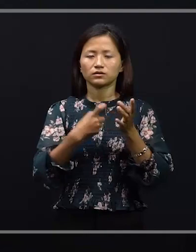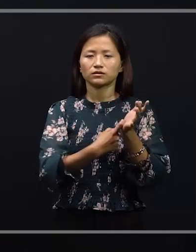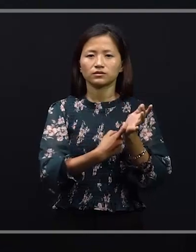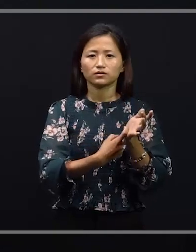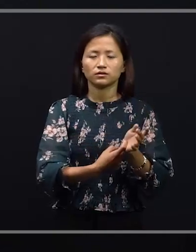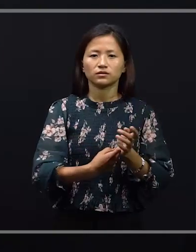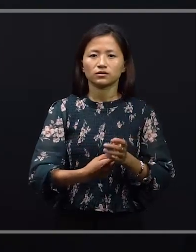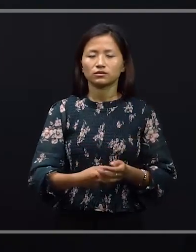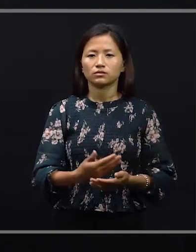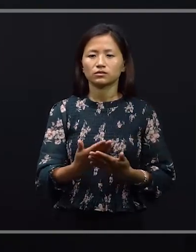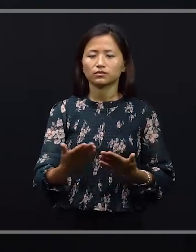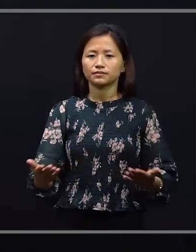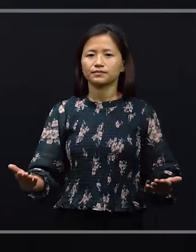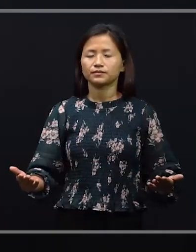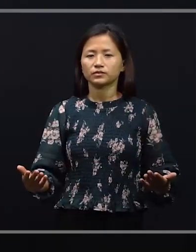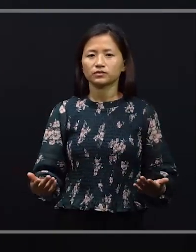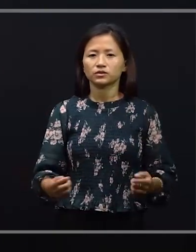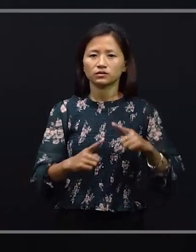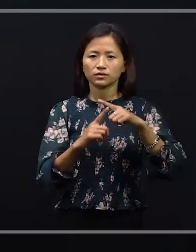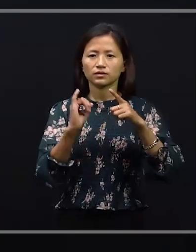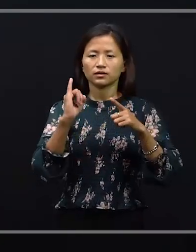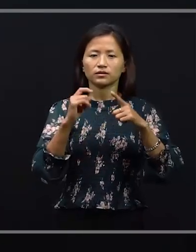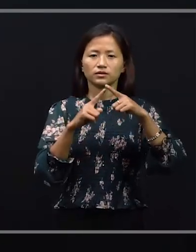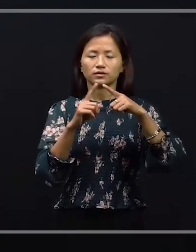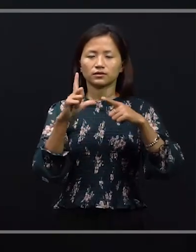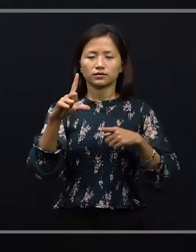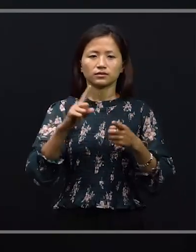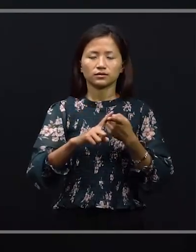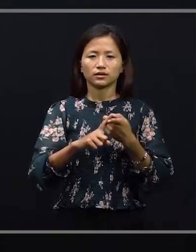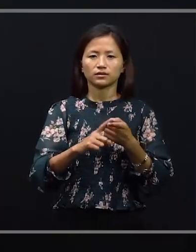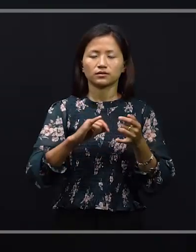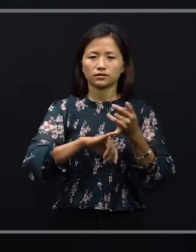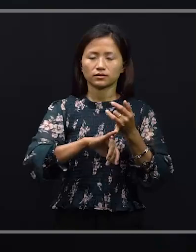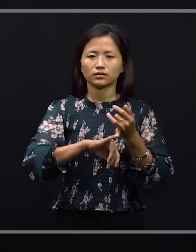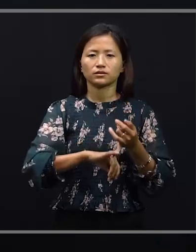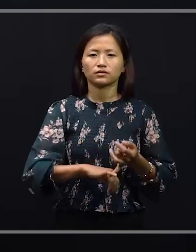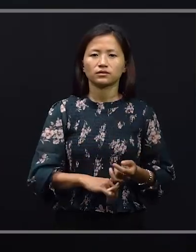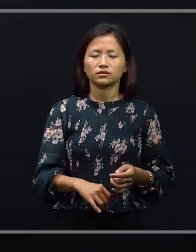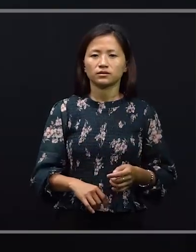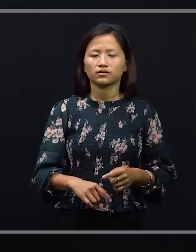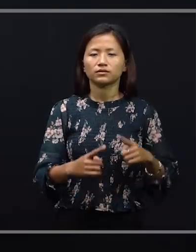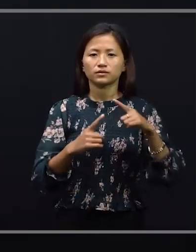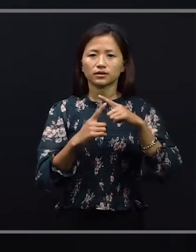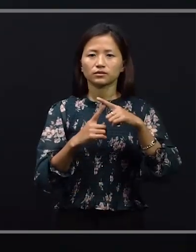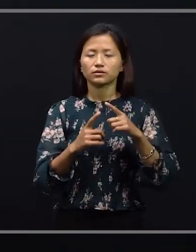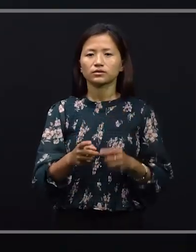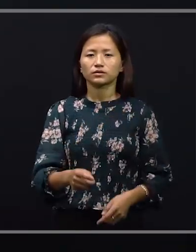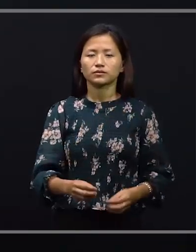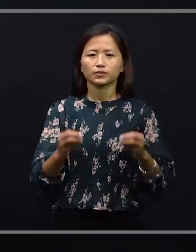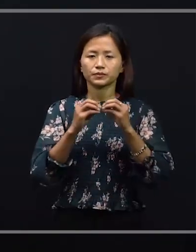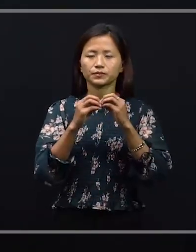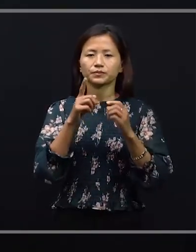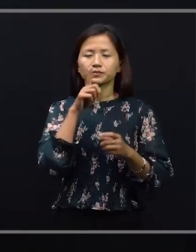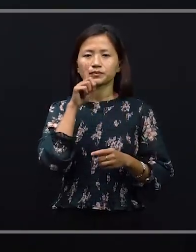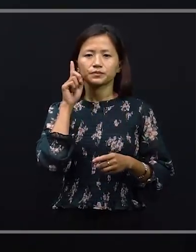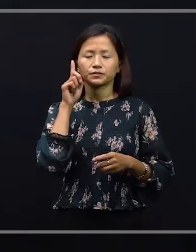are talking about those days the Indian was under the control of the British, and when we say title, we know that the Britishers,